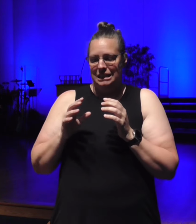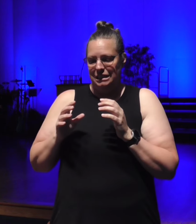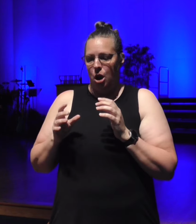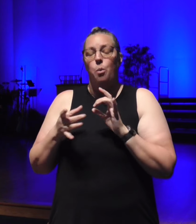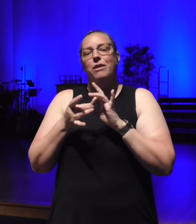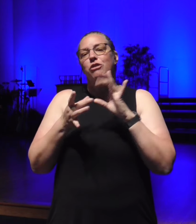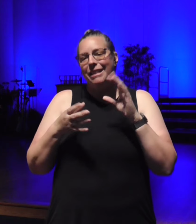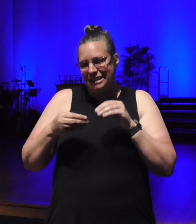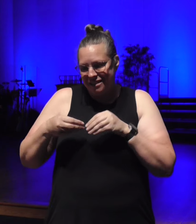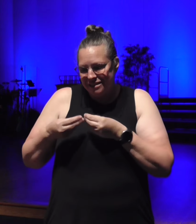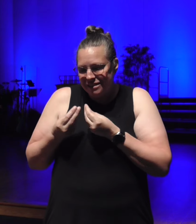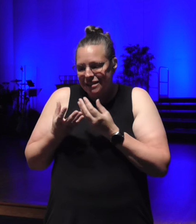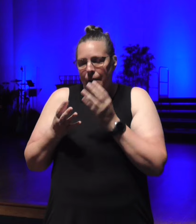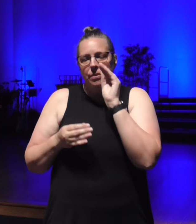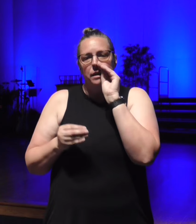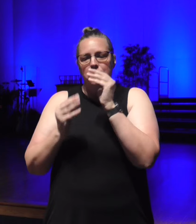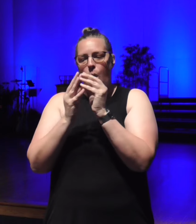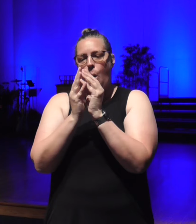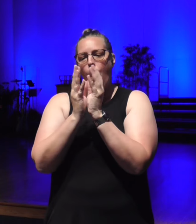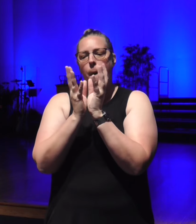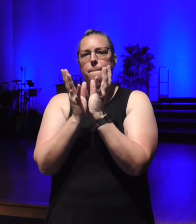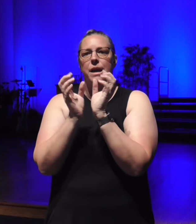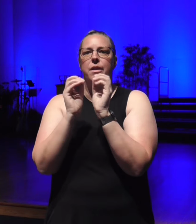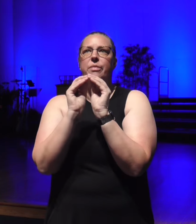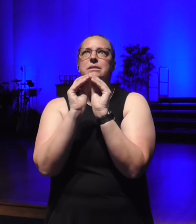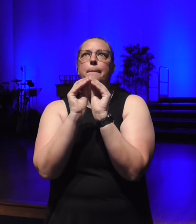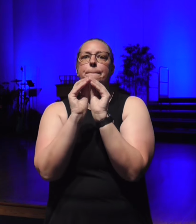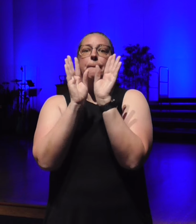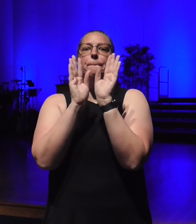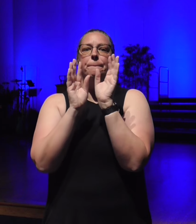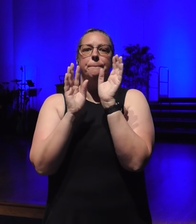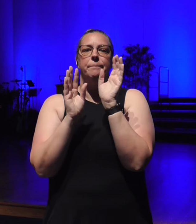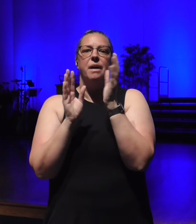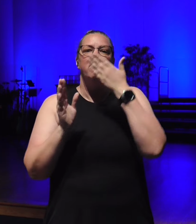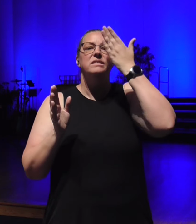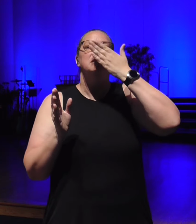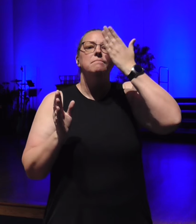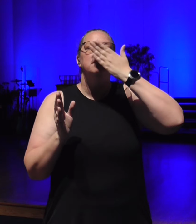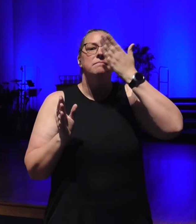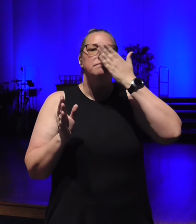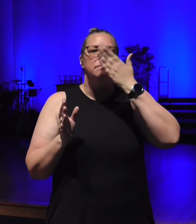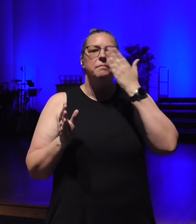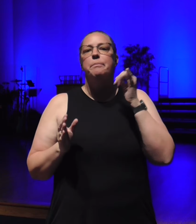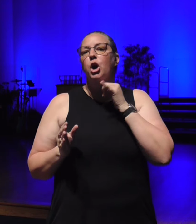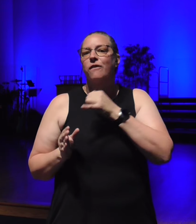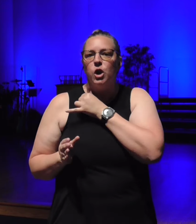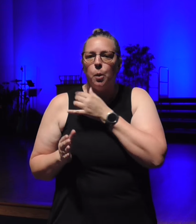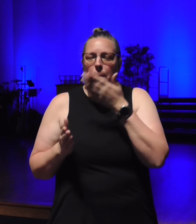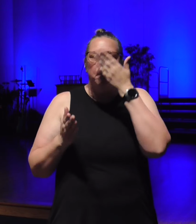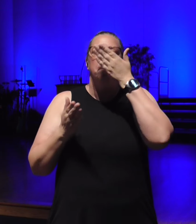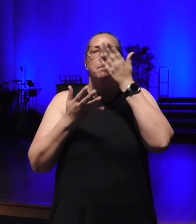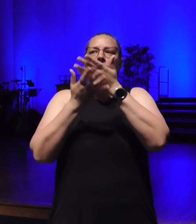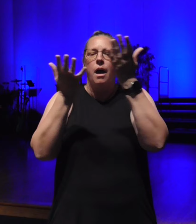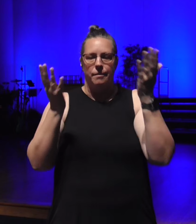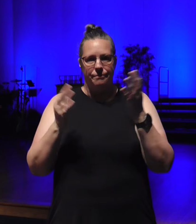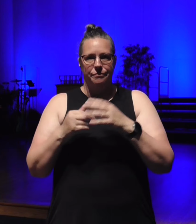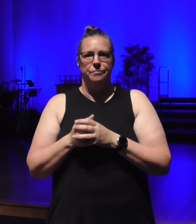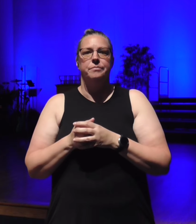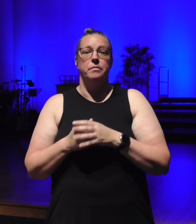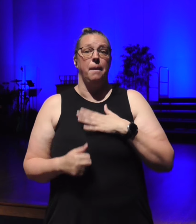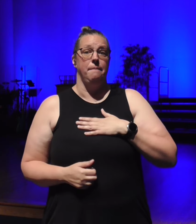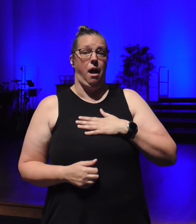the night. My great-grandmother had a moonflower vine. She grew it alongside her back